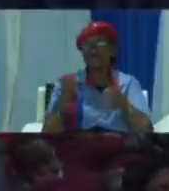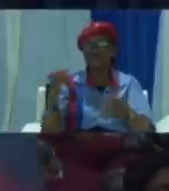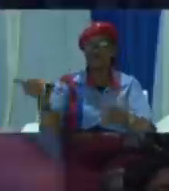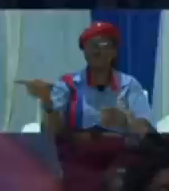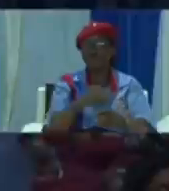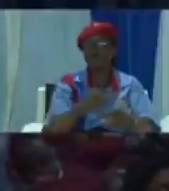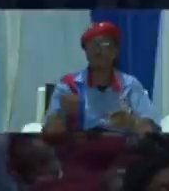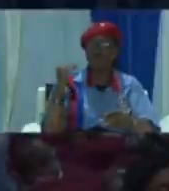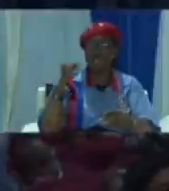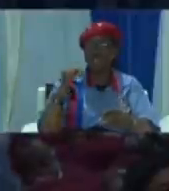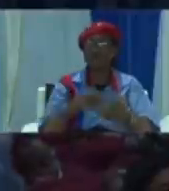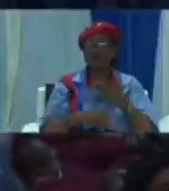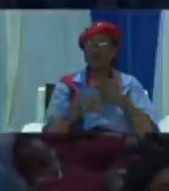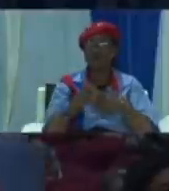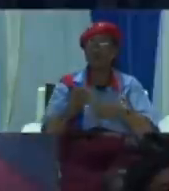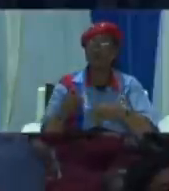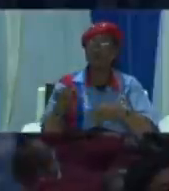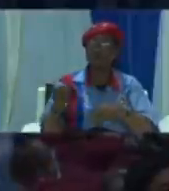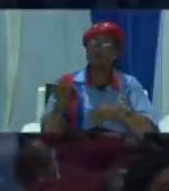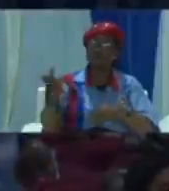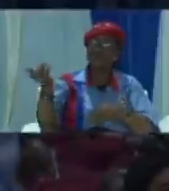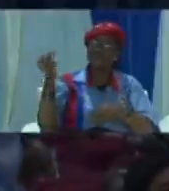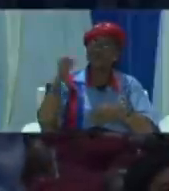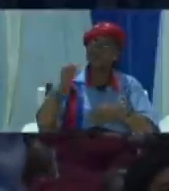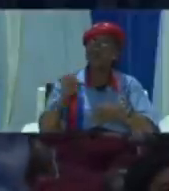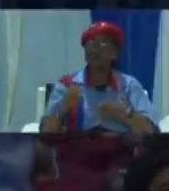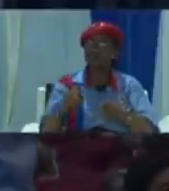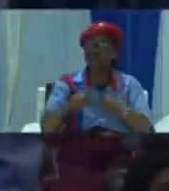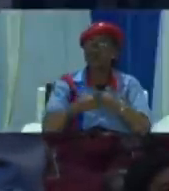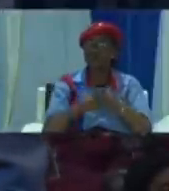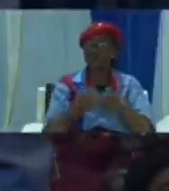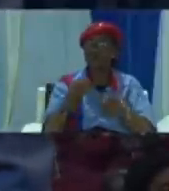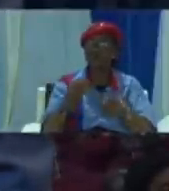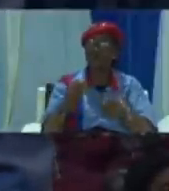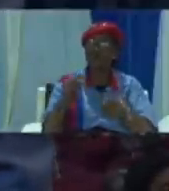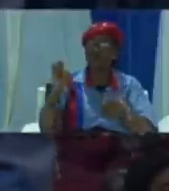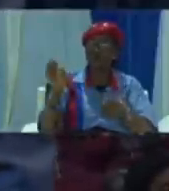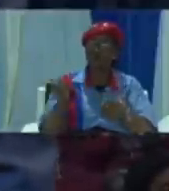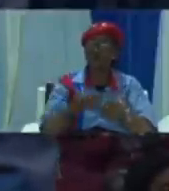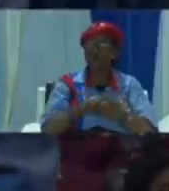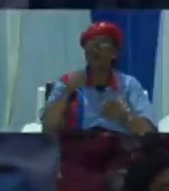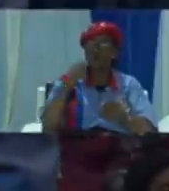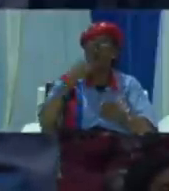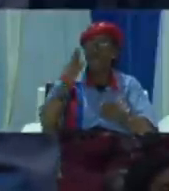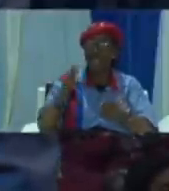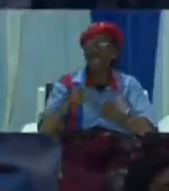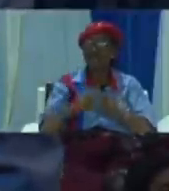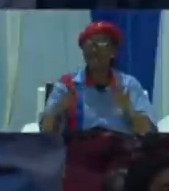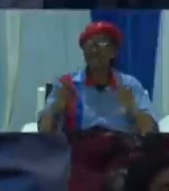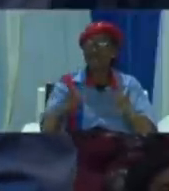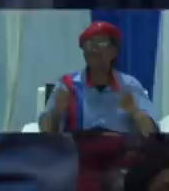there was a group of us who were very, very close. And you